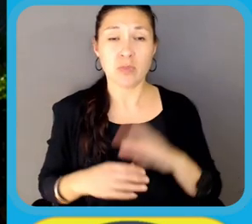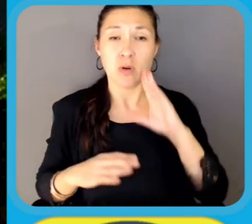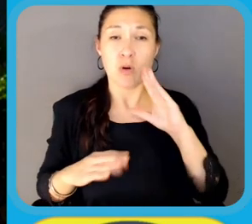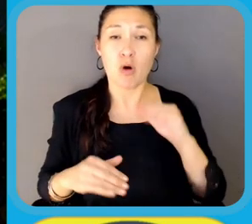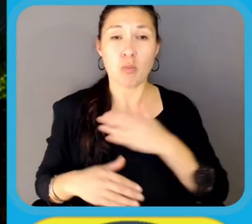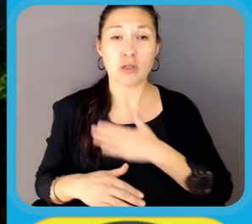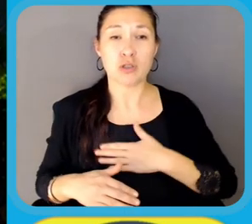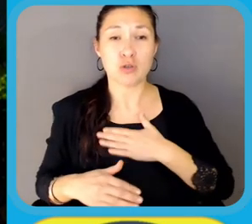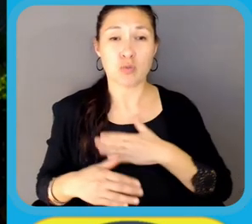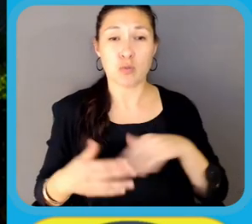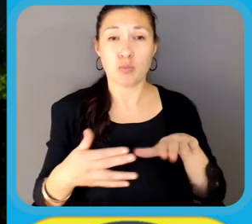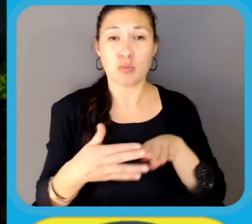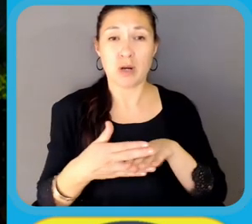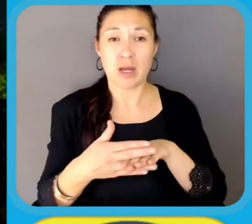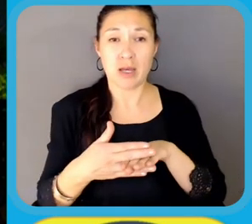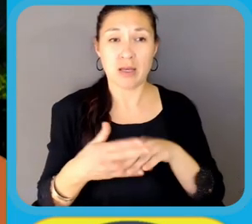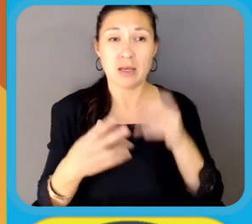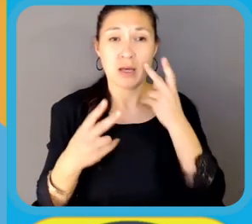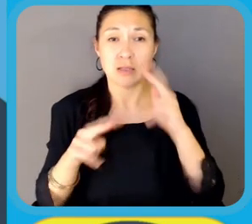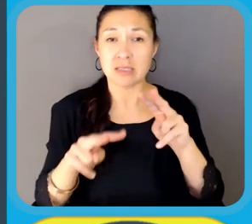you next time. Thank you.